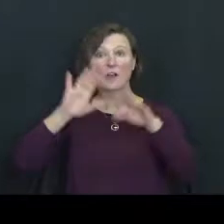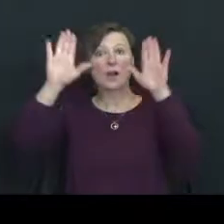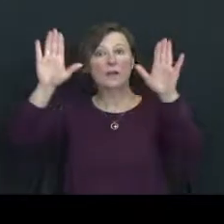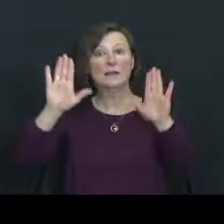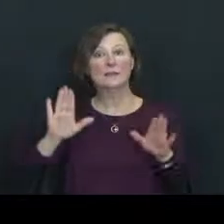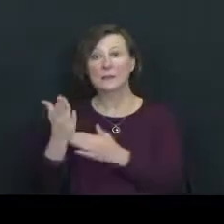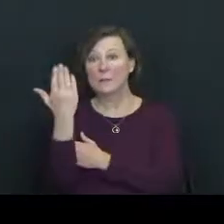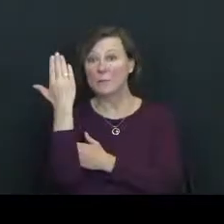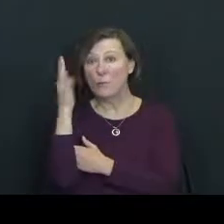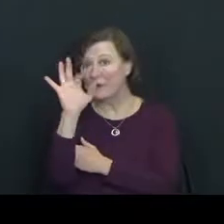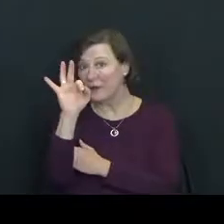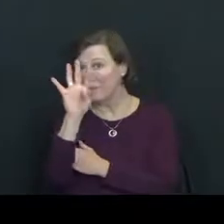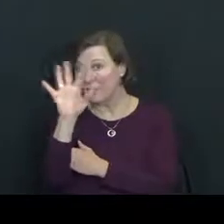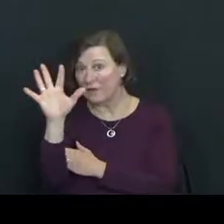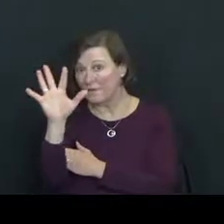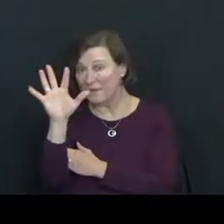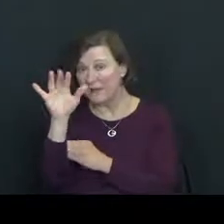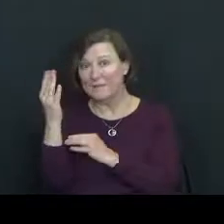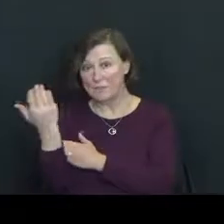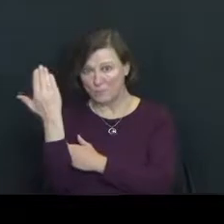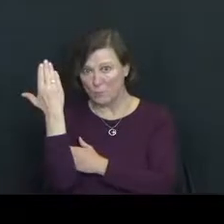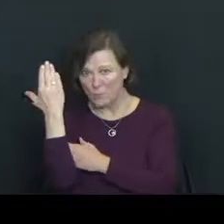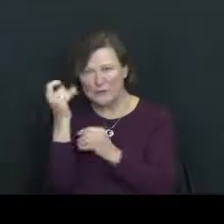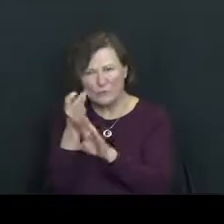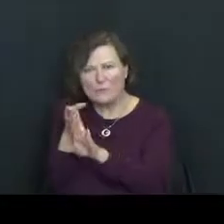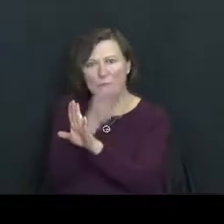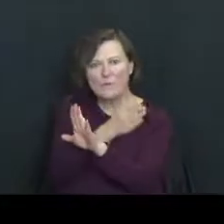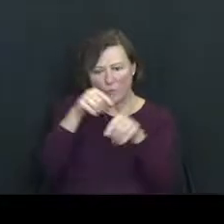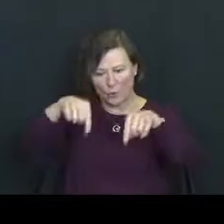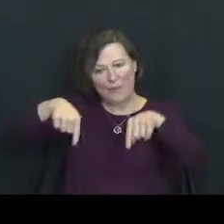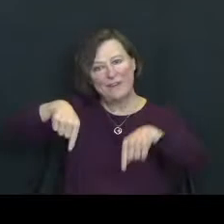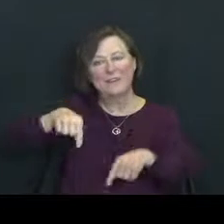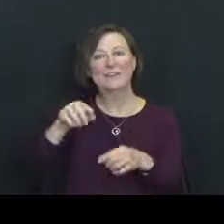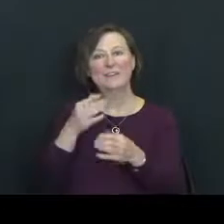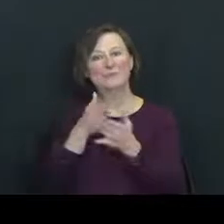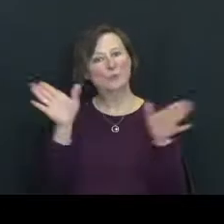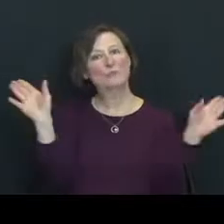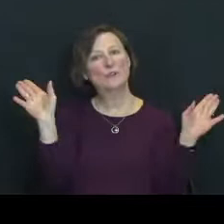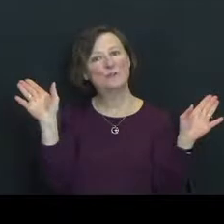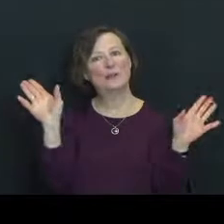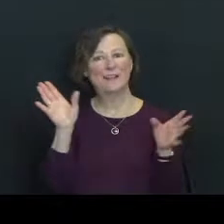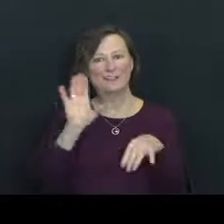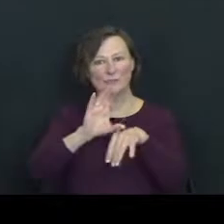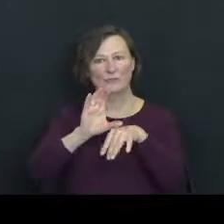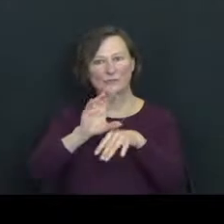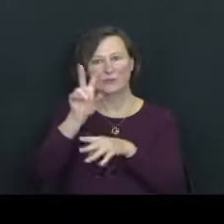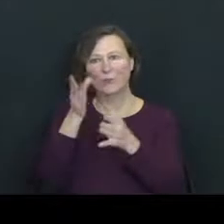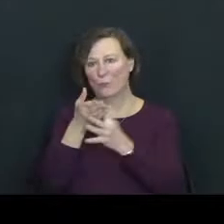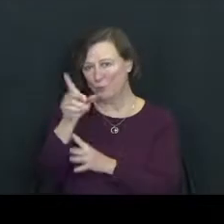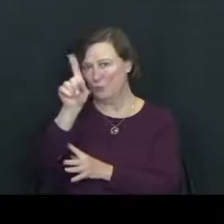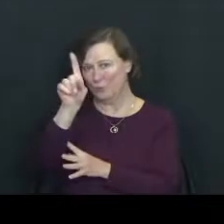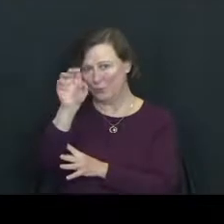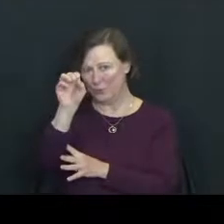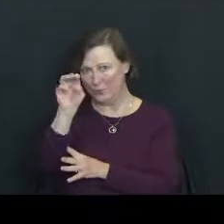at 9:45 a.m., just before the live general service via Zoom.